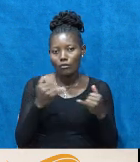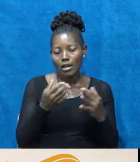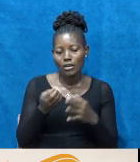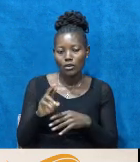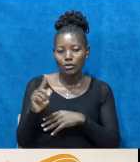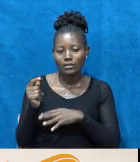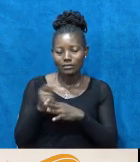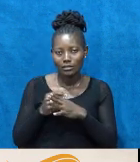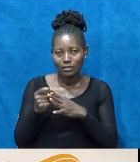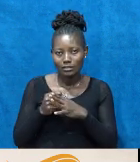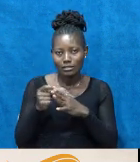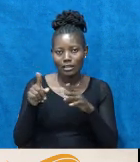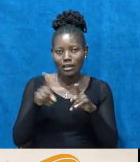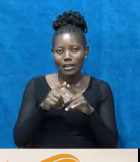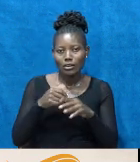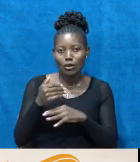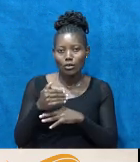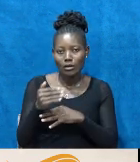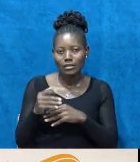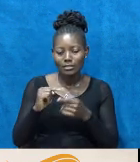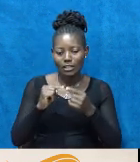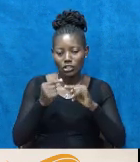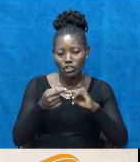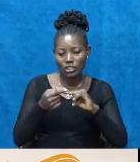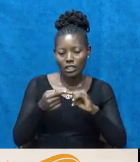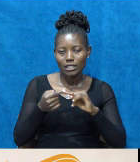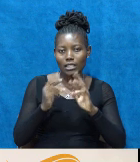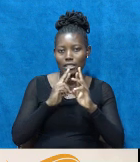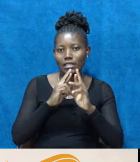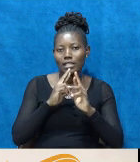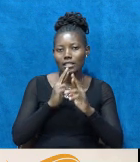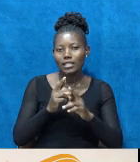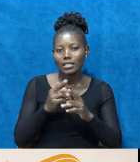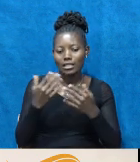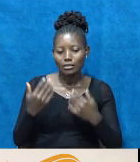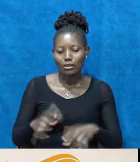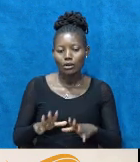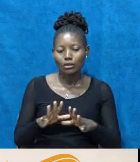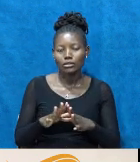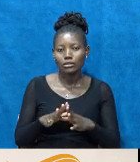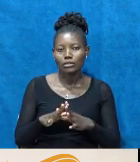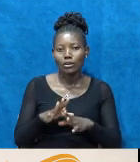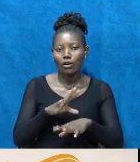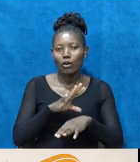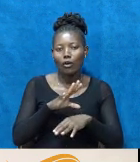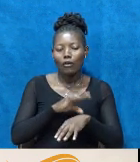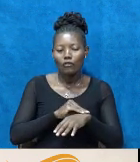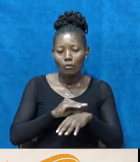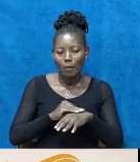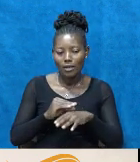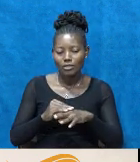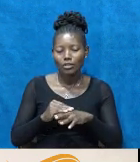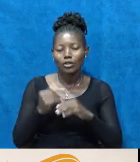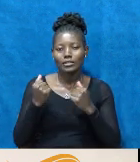to injury, out of play, out of training protocol. And usually these injuries will usually result in loss